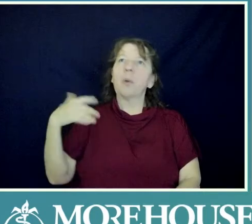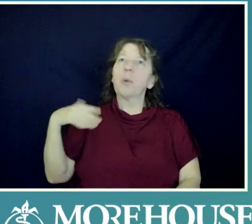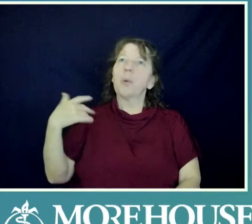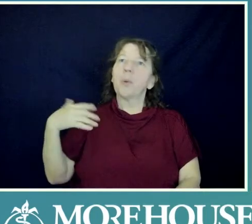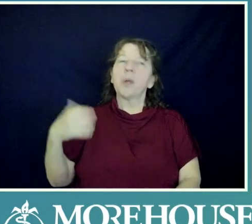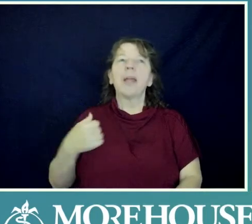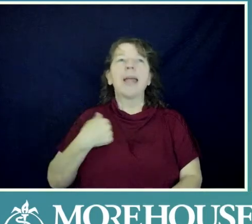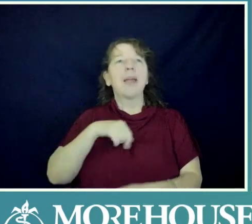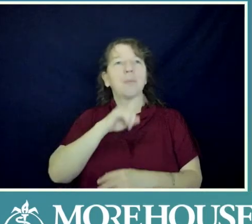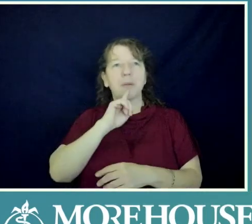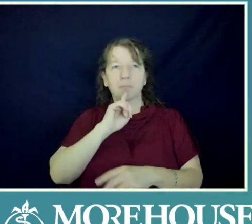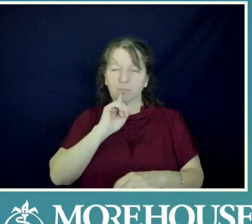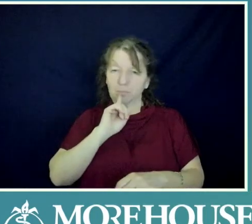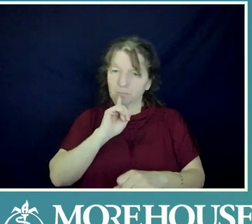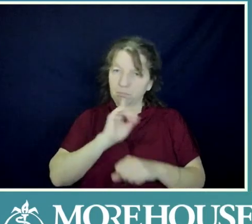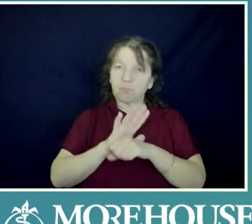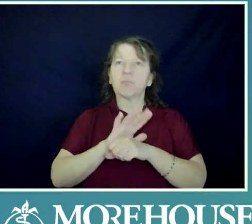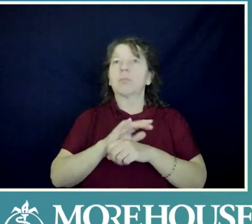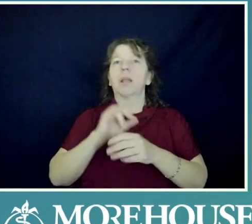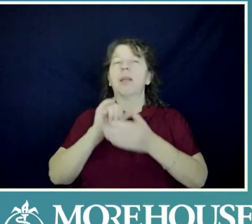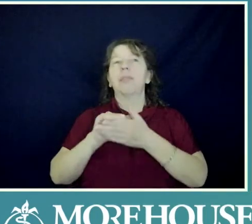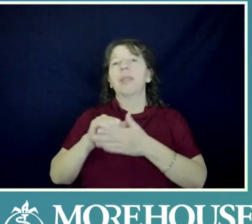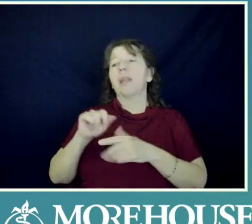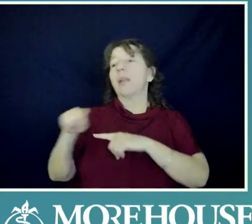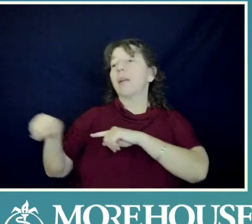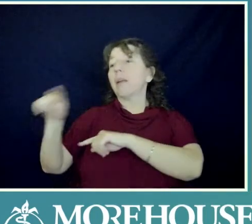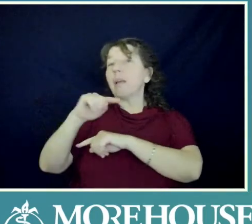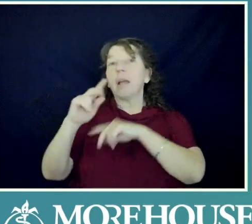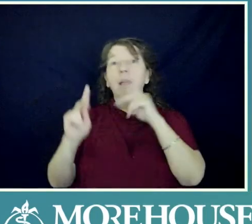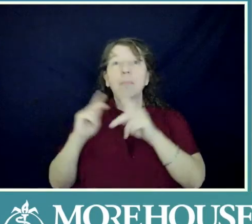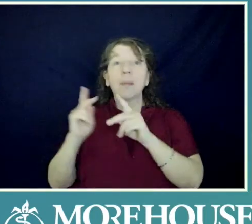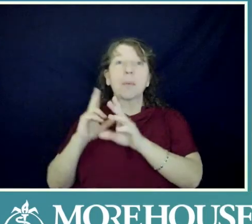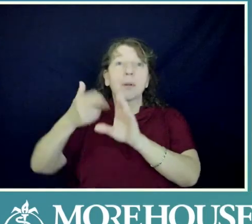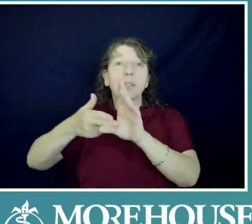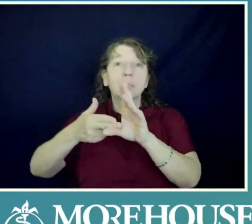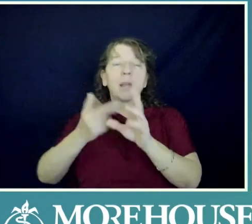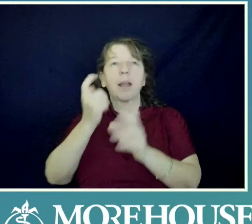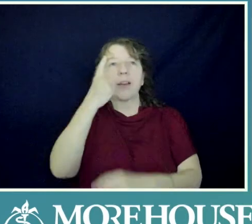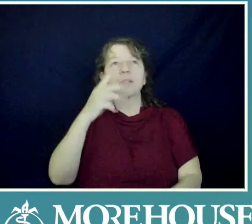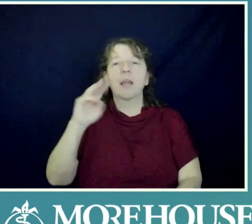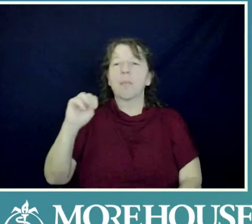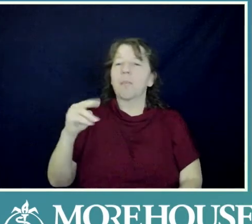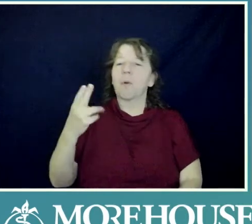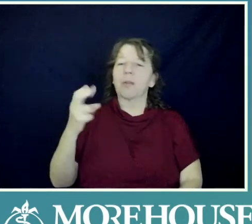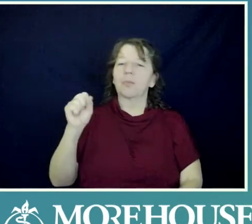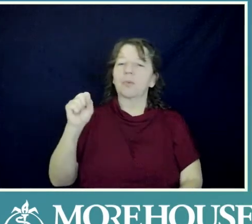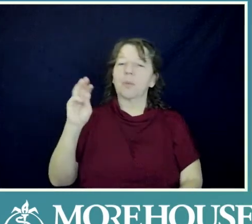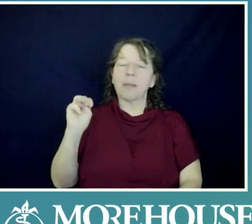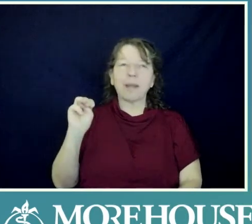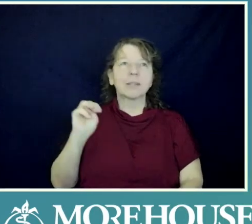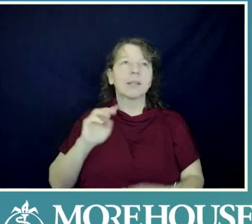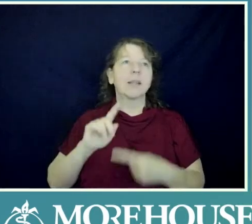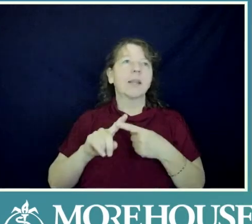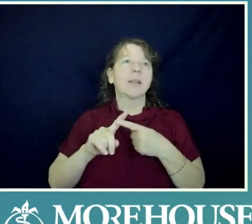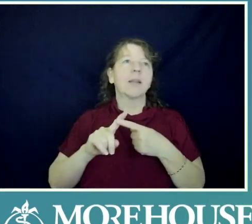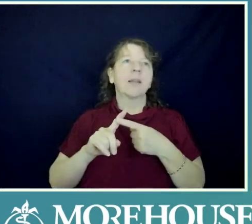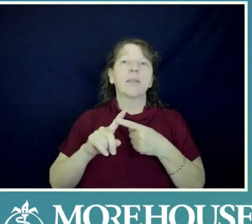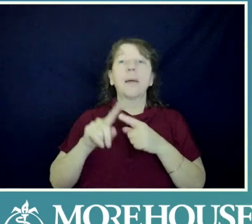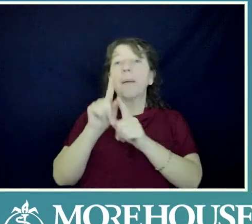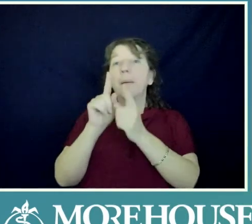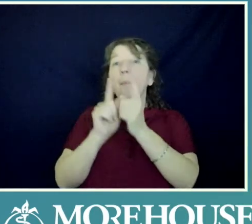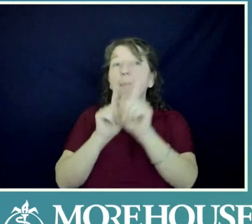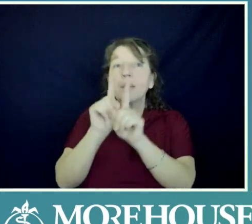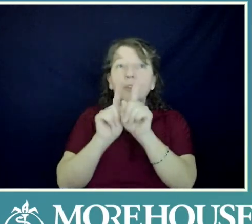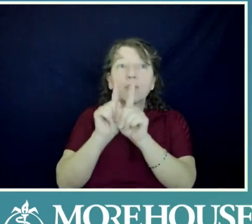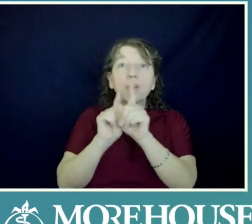individuals are aware of the many opportunities at Morehouse School of Medicine for mentorship, whether it be by faculty here